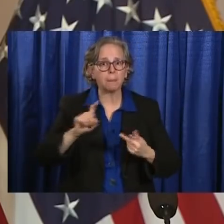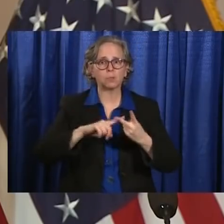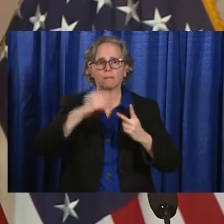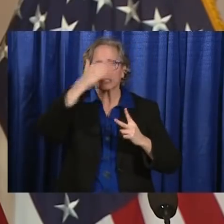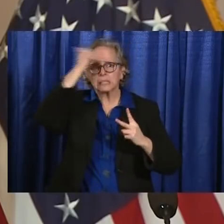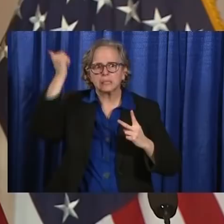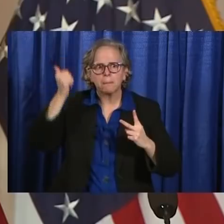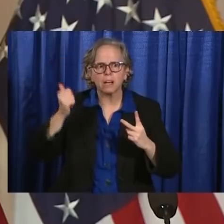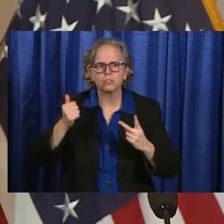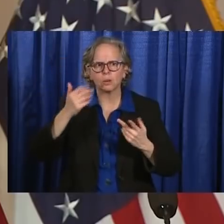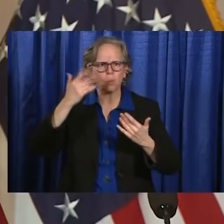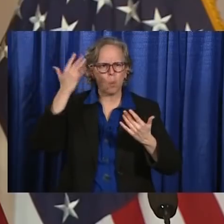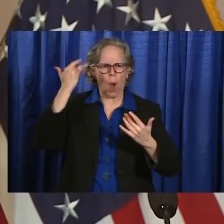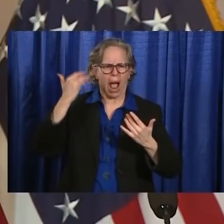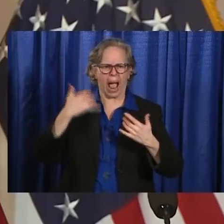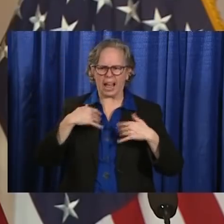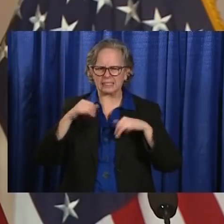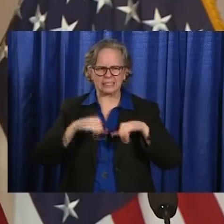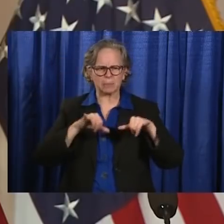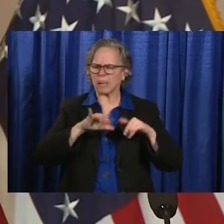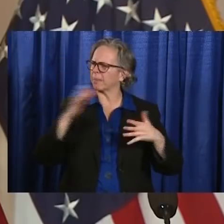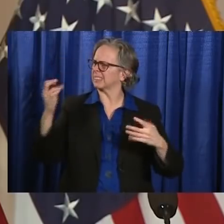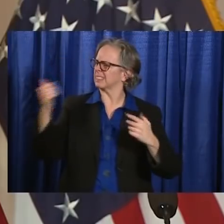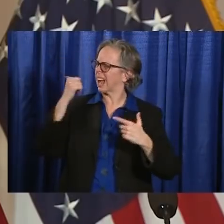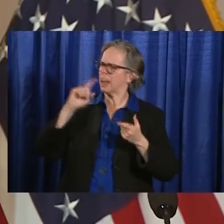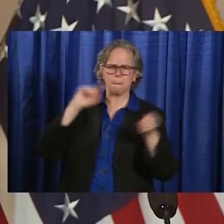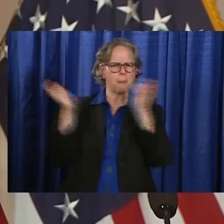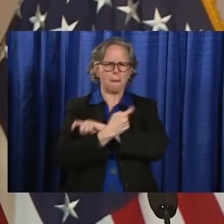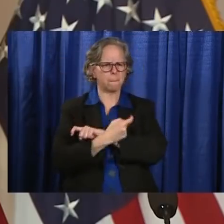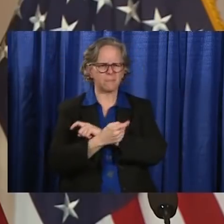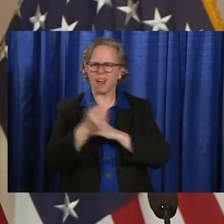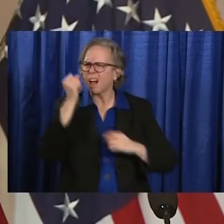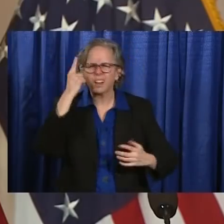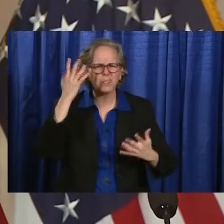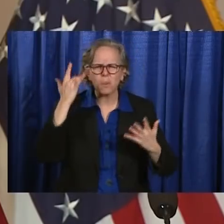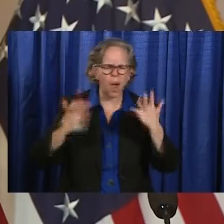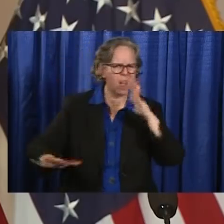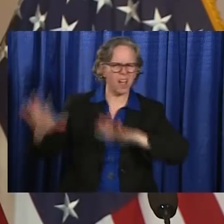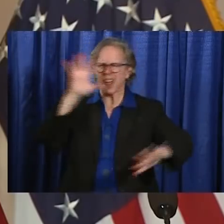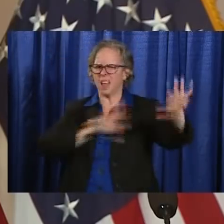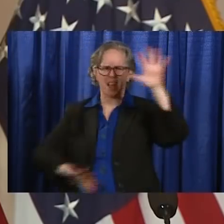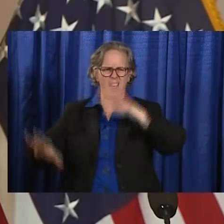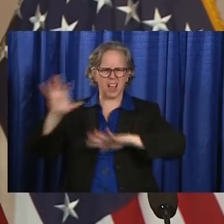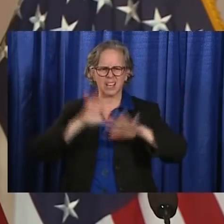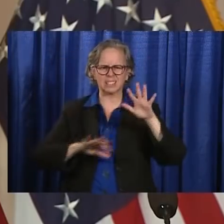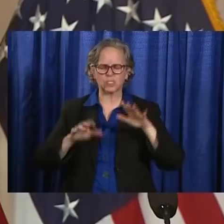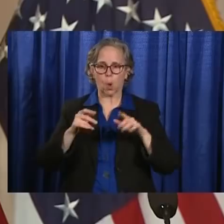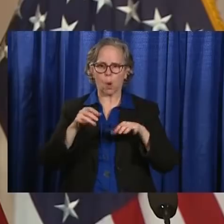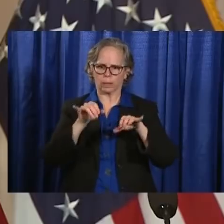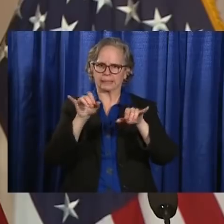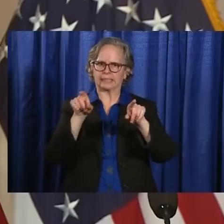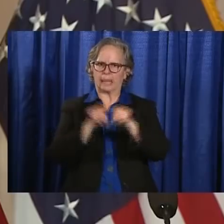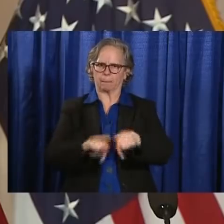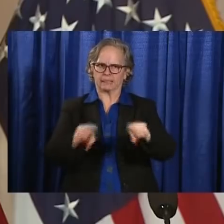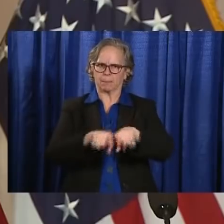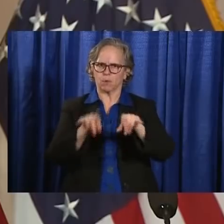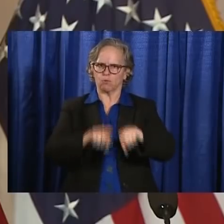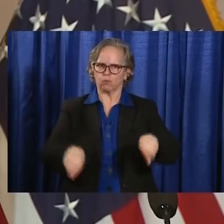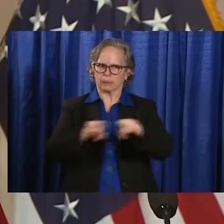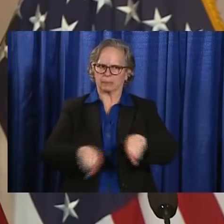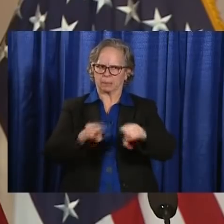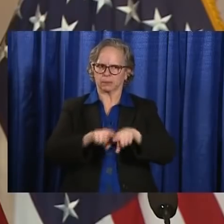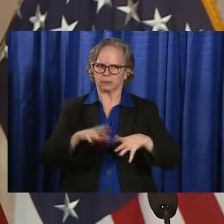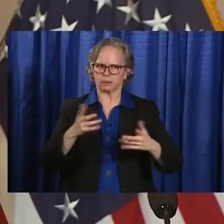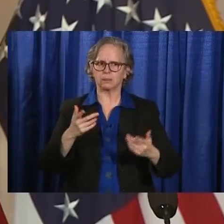and daily routines are so important to them. I would encourage you to reach out to your local Alzheimer's Association as they have